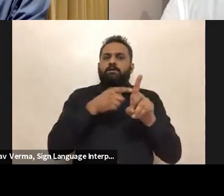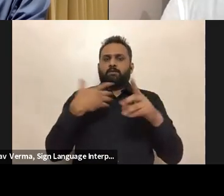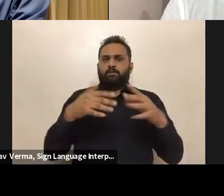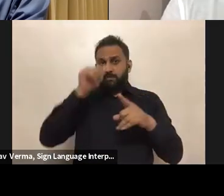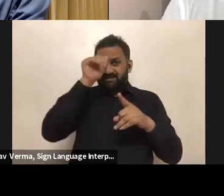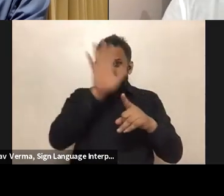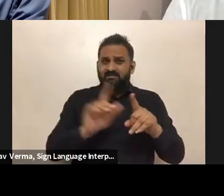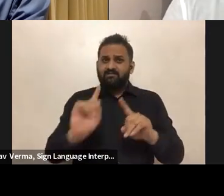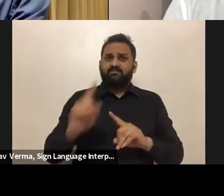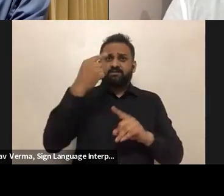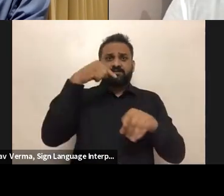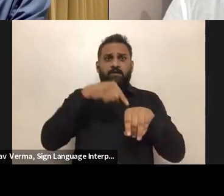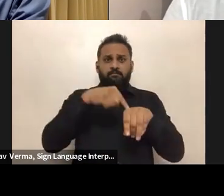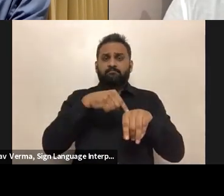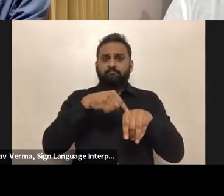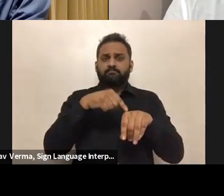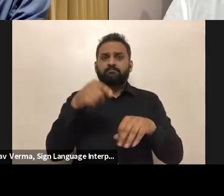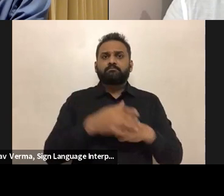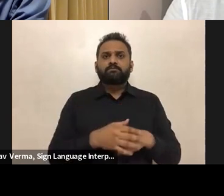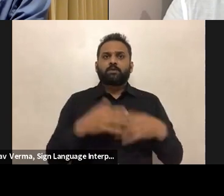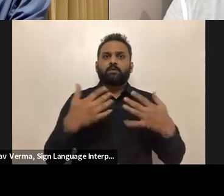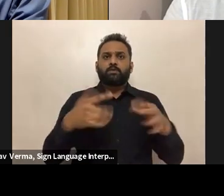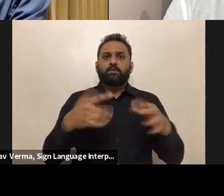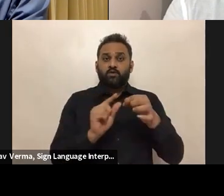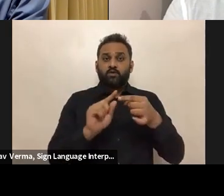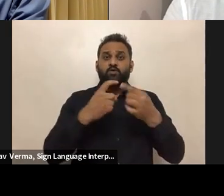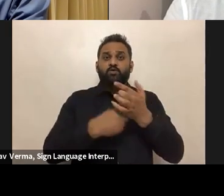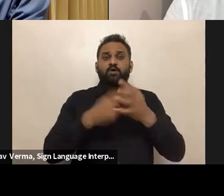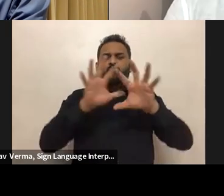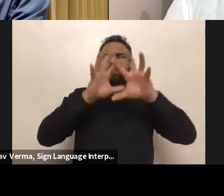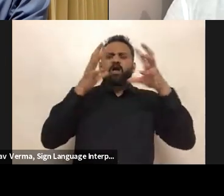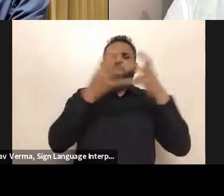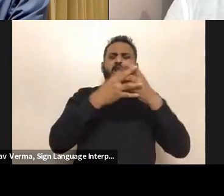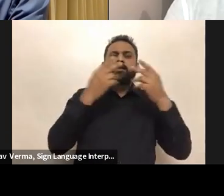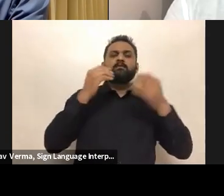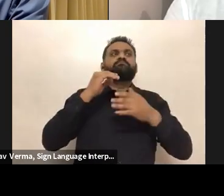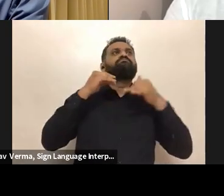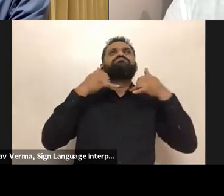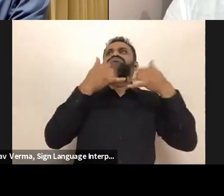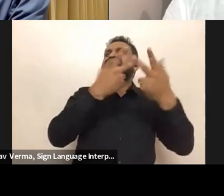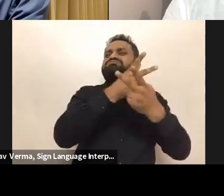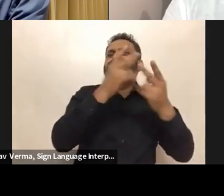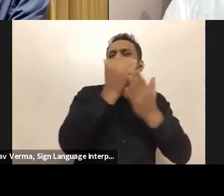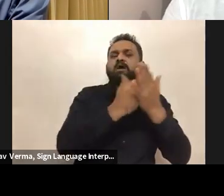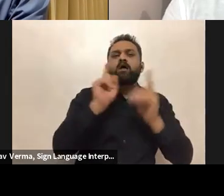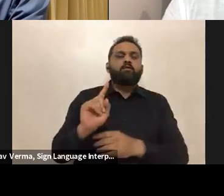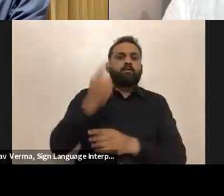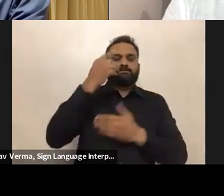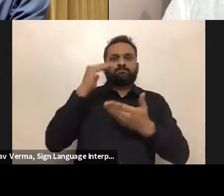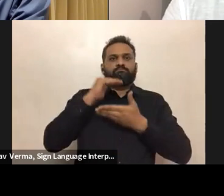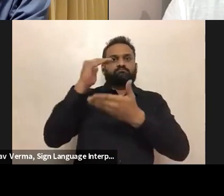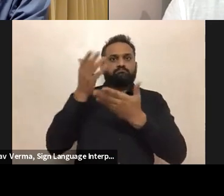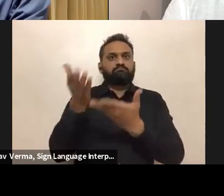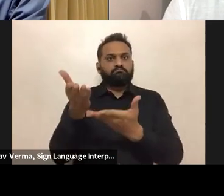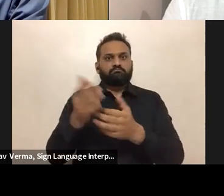win Frameline, the biggest queer film festival in the world, and BAFTA. When not working, and